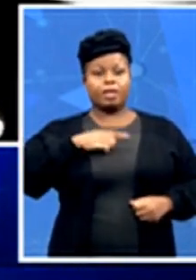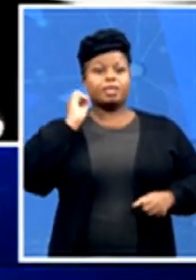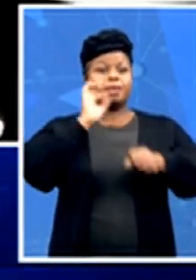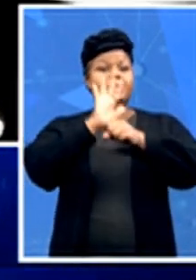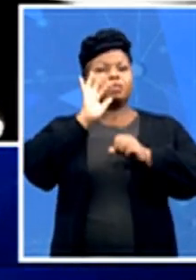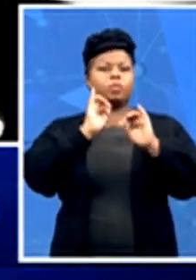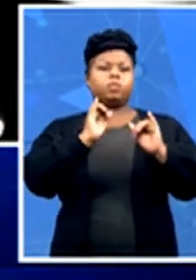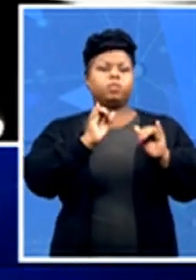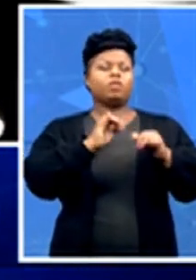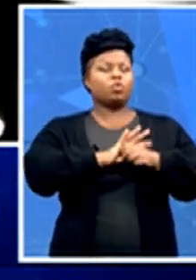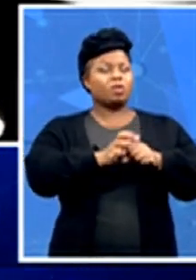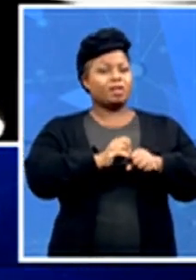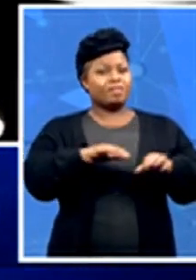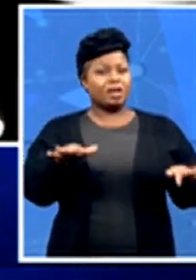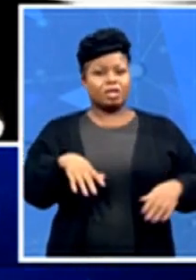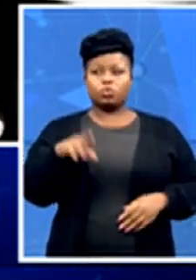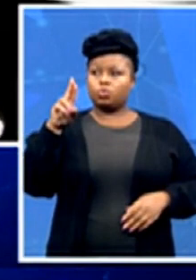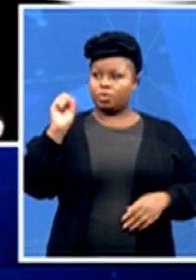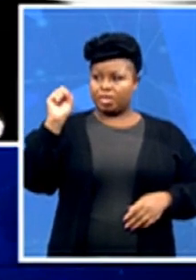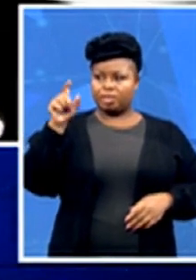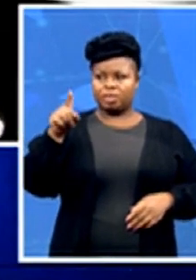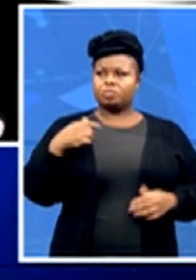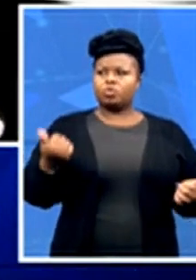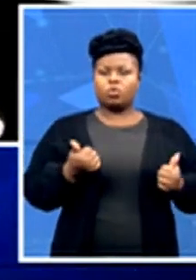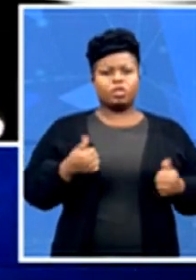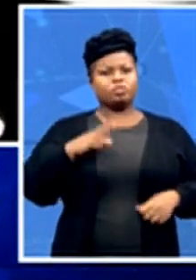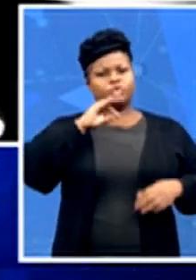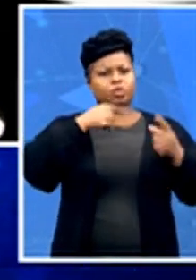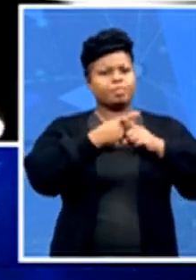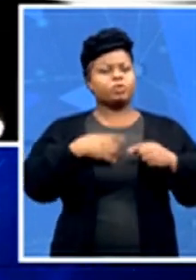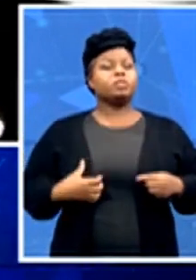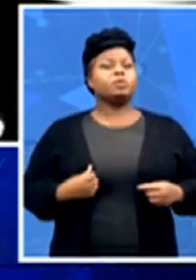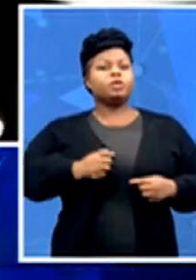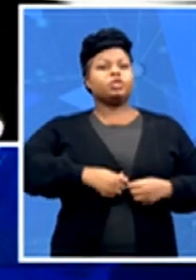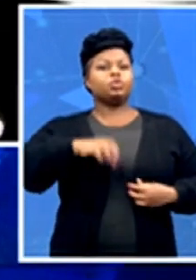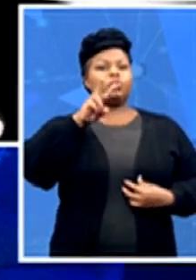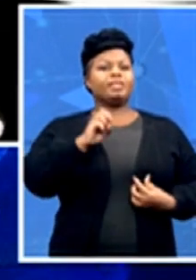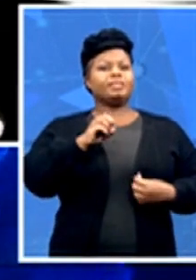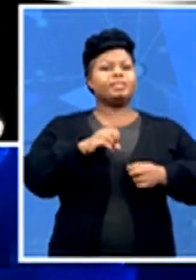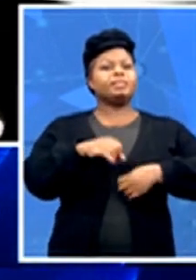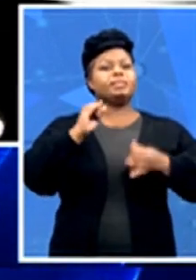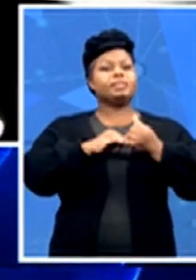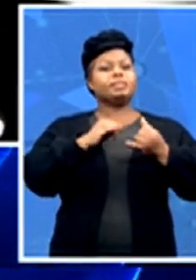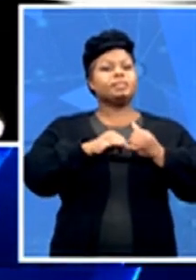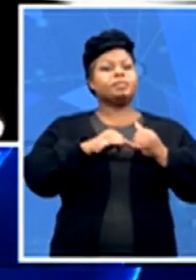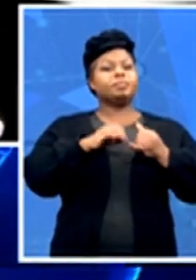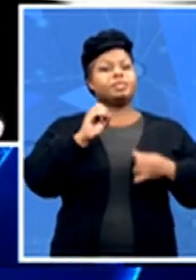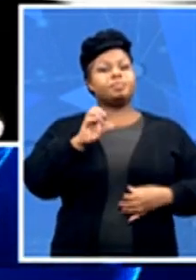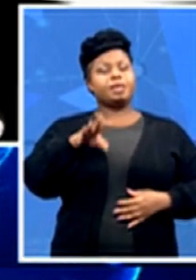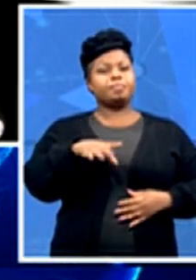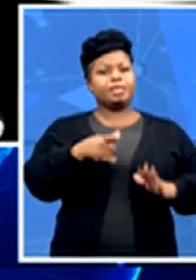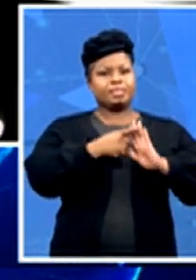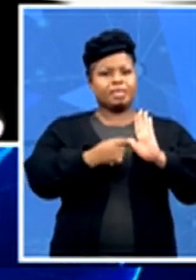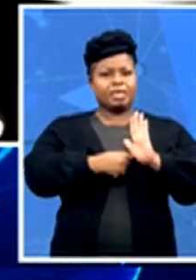United States, already talking about a 20 September date of providing booster